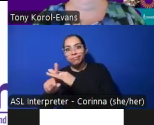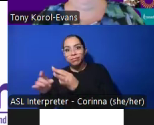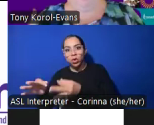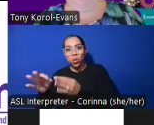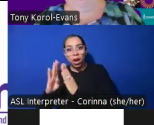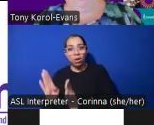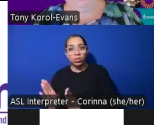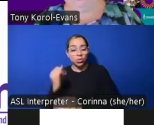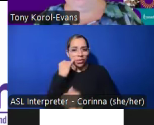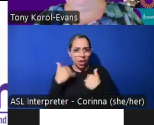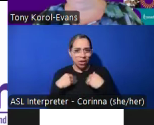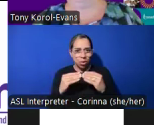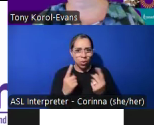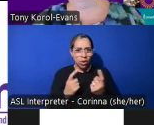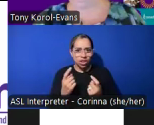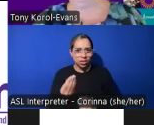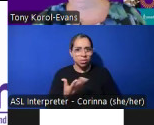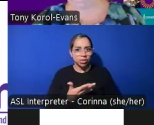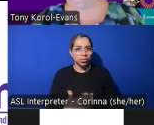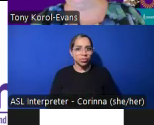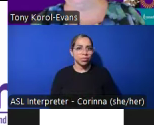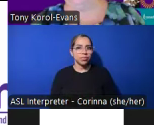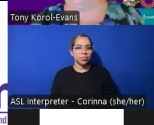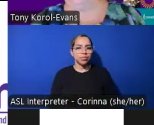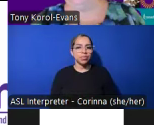questions about that, please let me know.